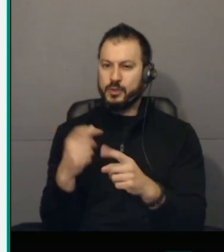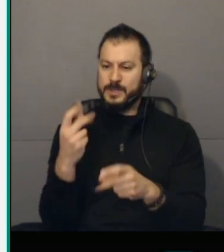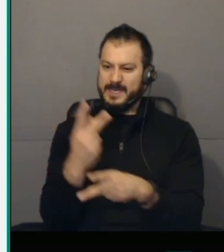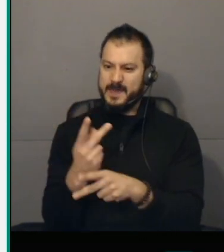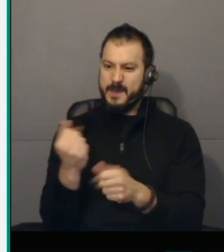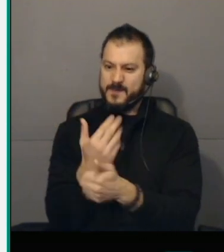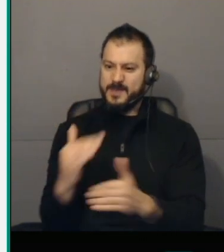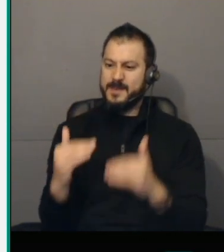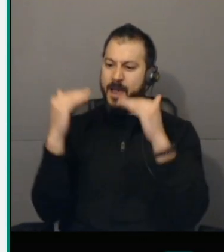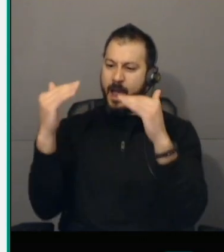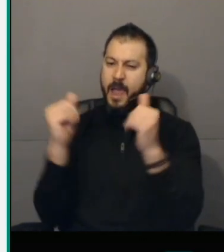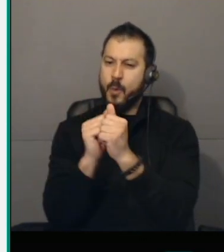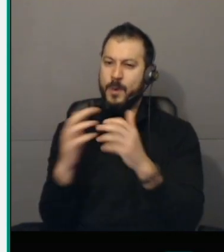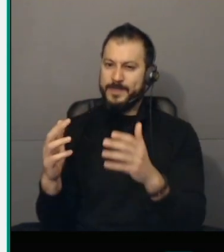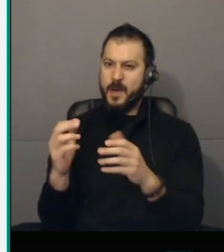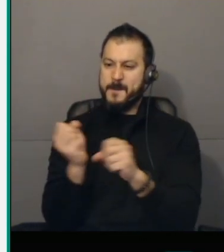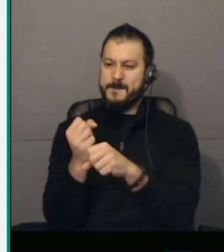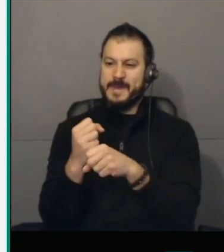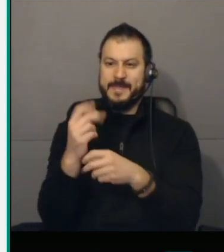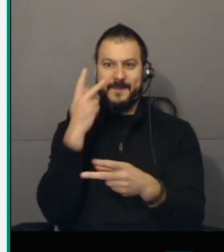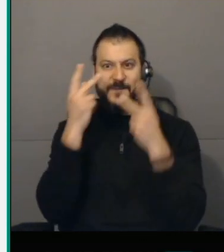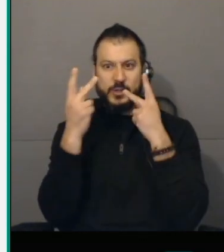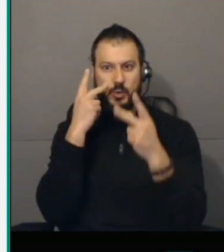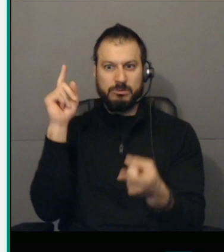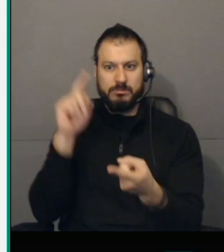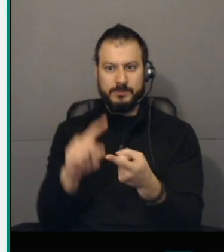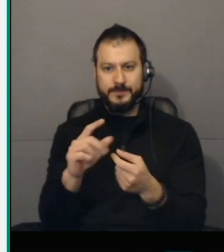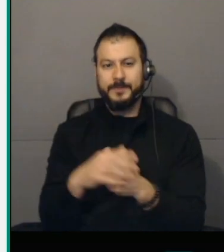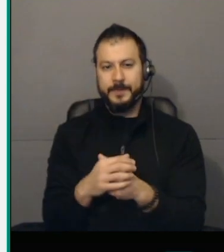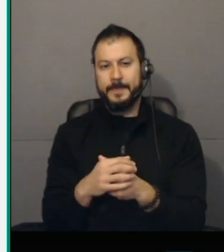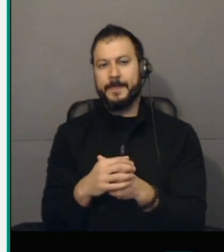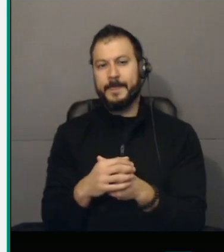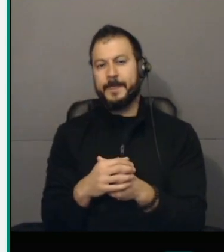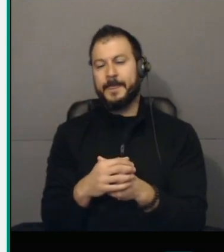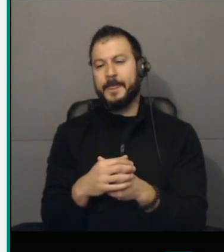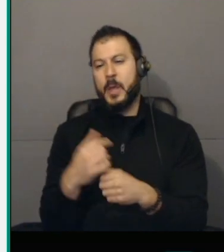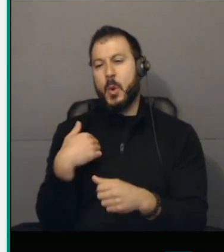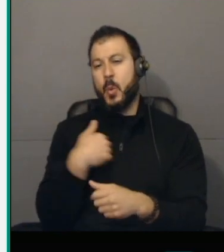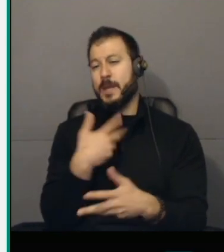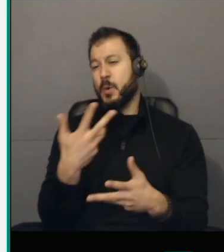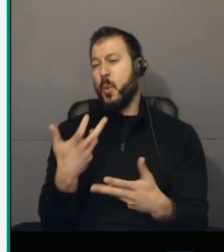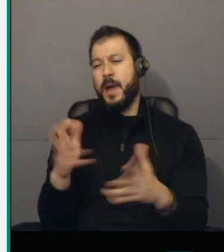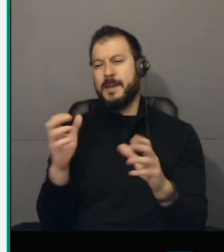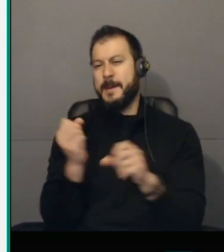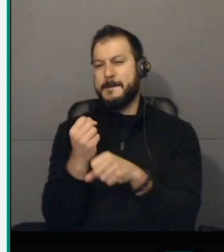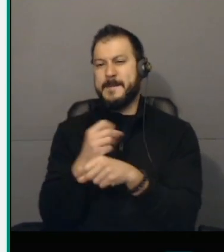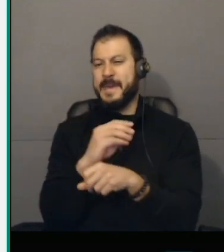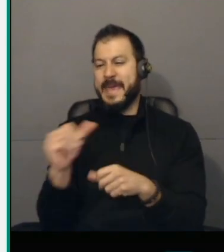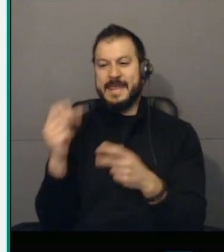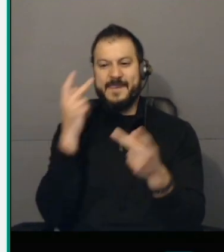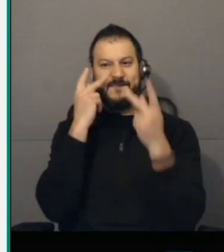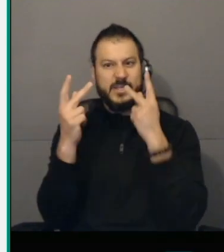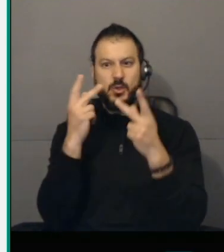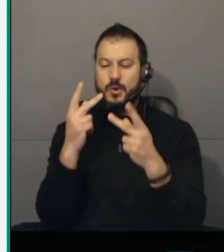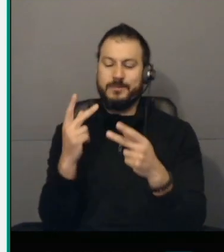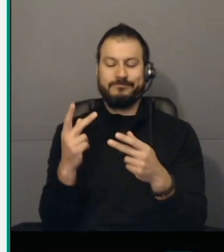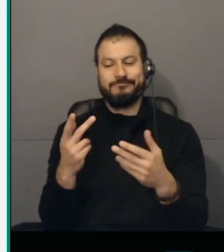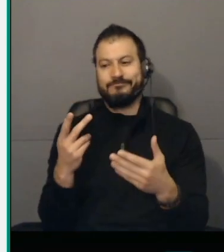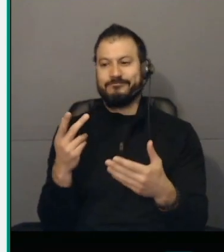visuals. Variable rate shading was interesting, but as a flagship platform, we really didn't want to make any visual